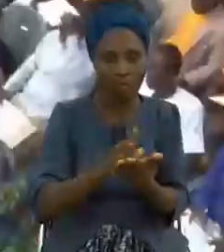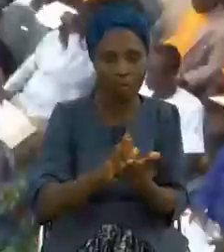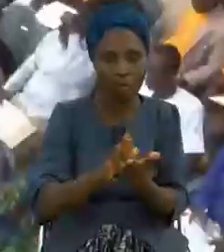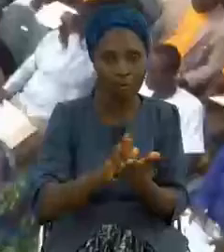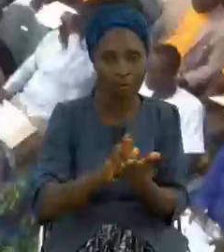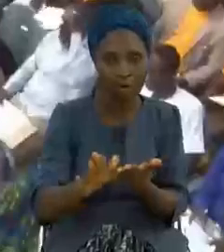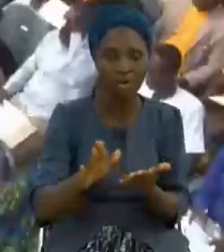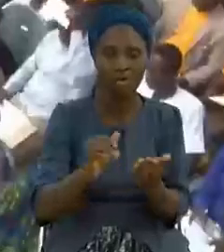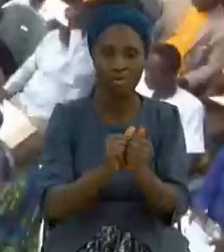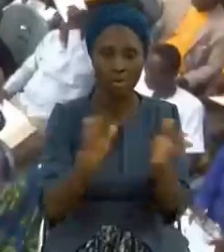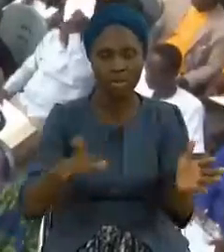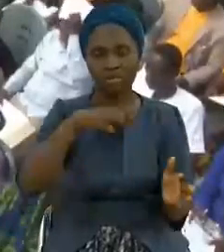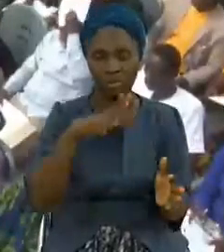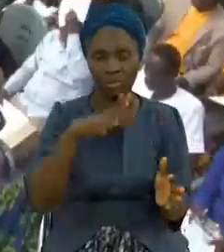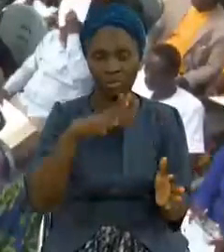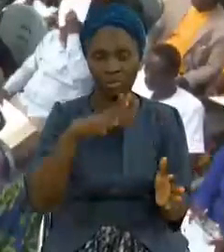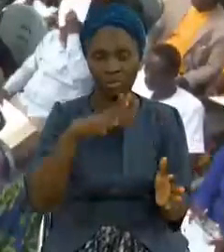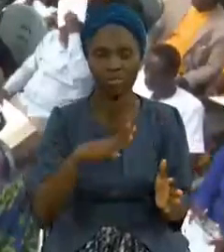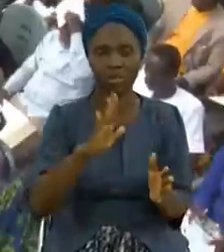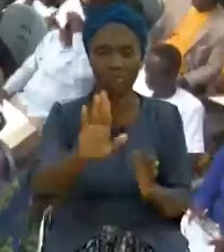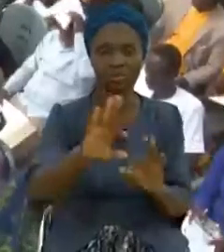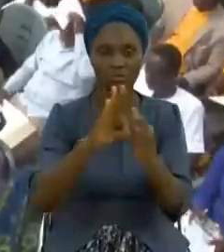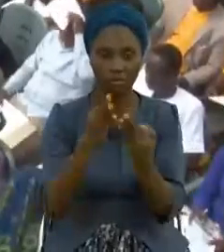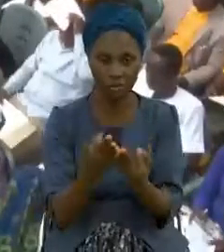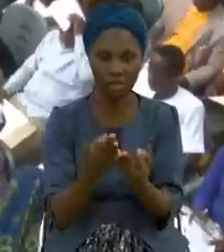blemish. Amen. Number